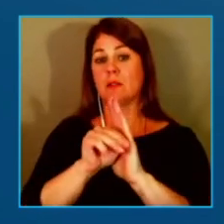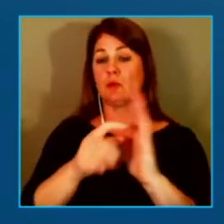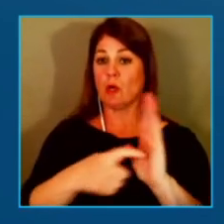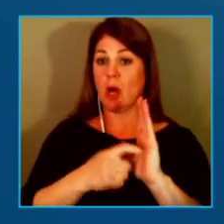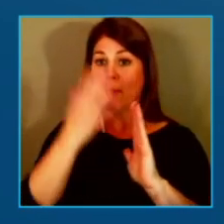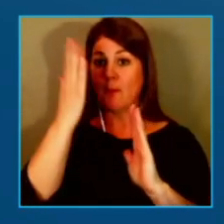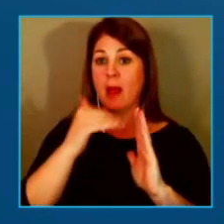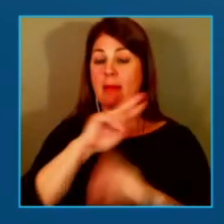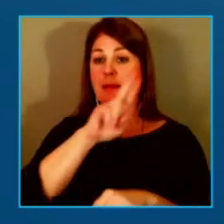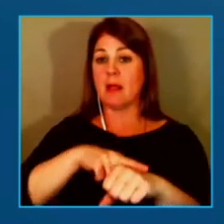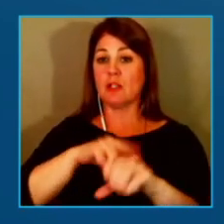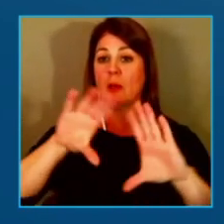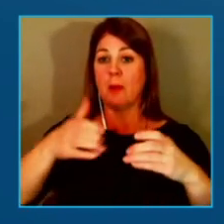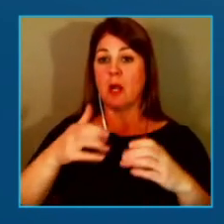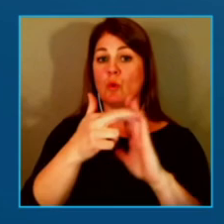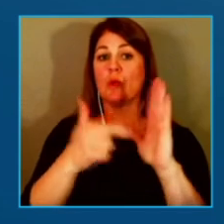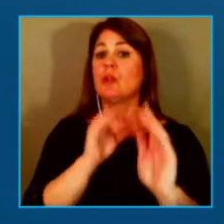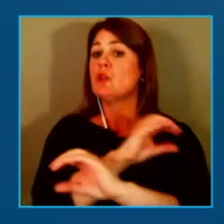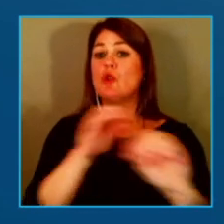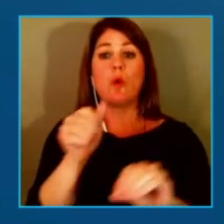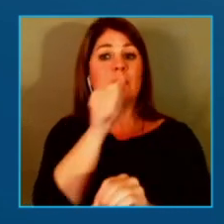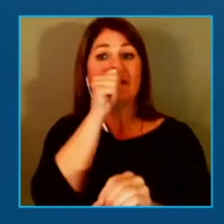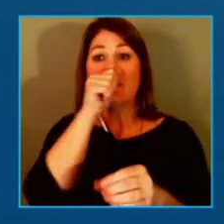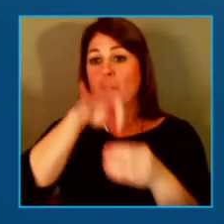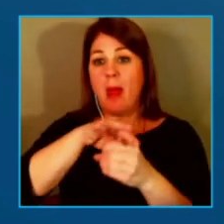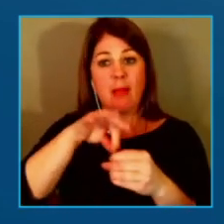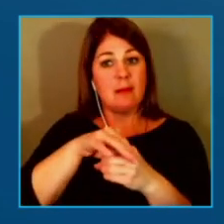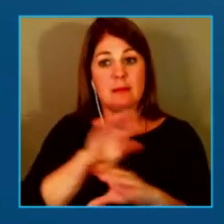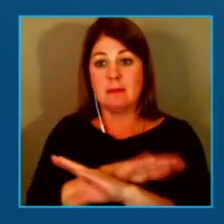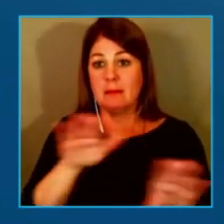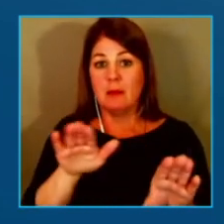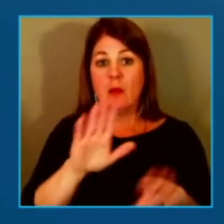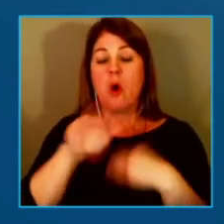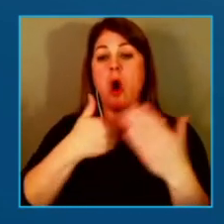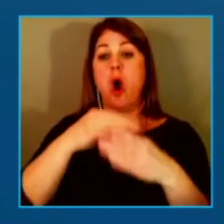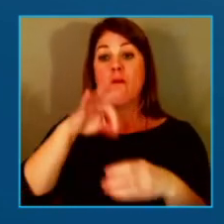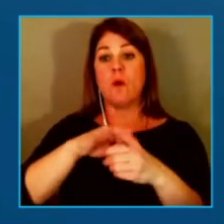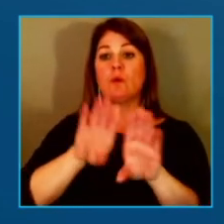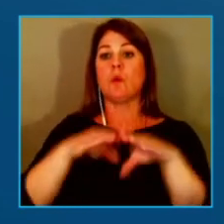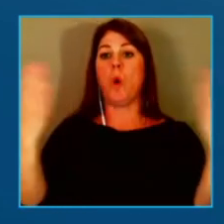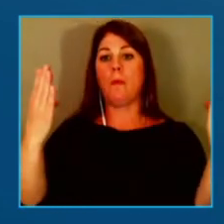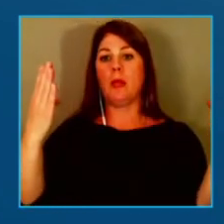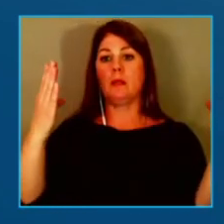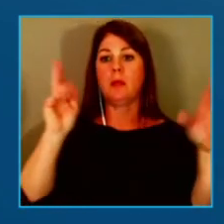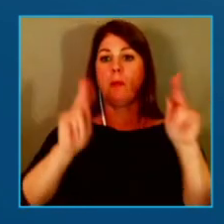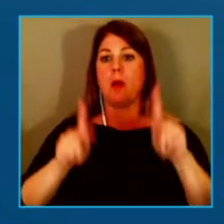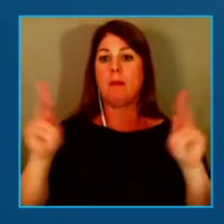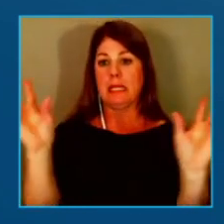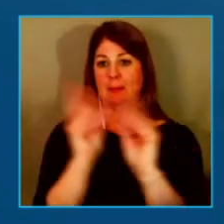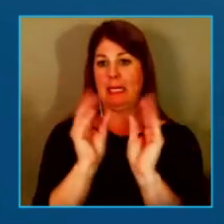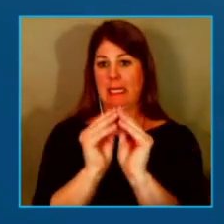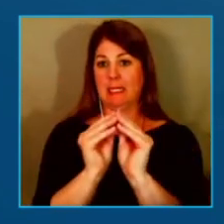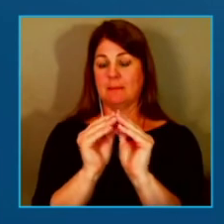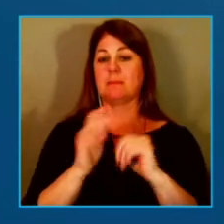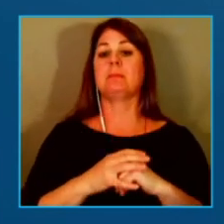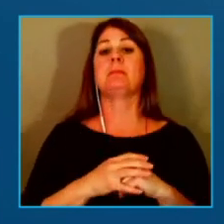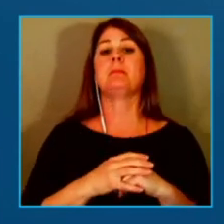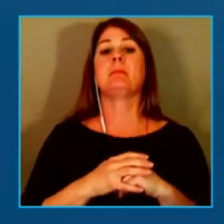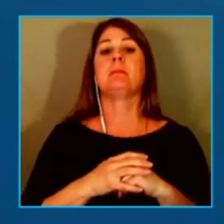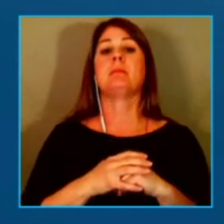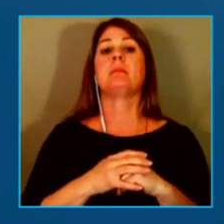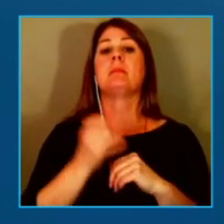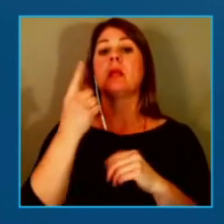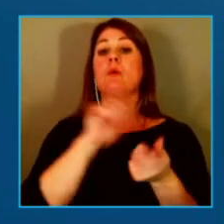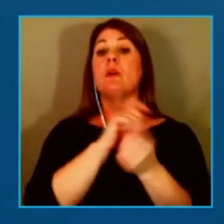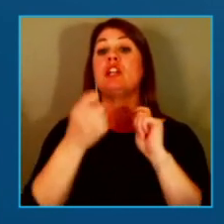rules, there are no secret ballots, and all votes will be held in an open and public meeting. We changed the notice